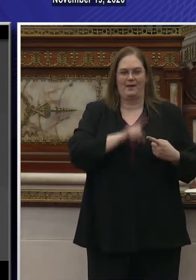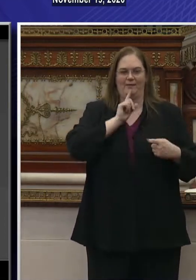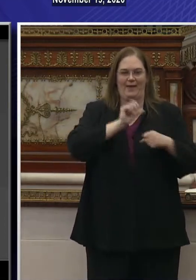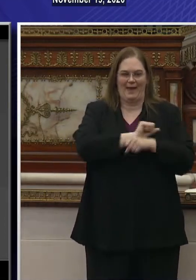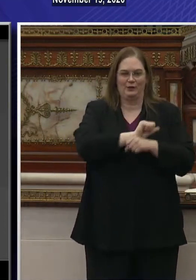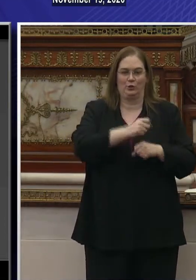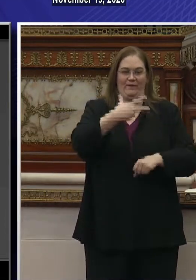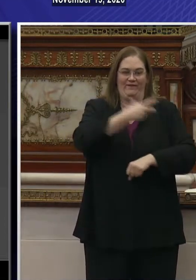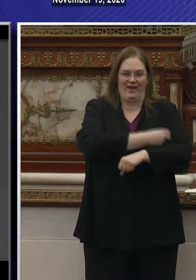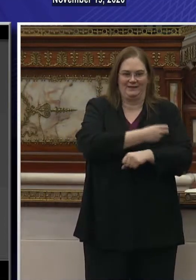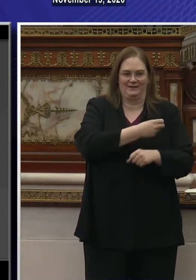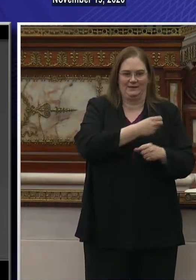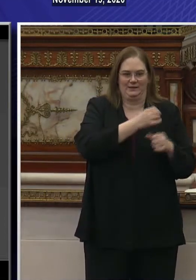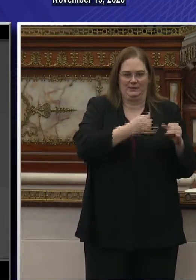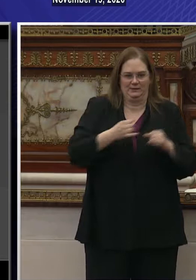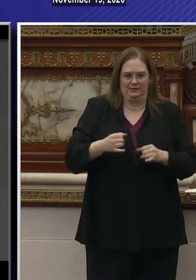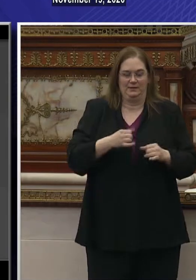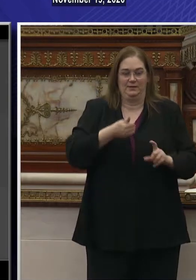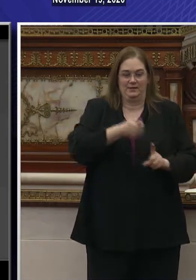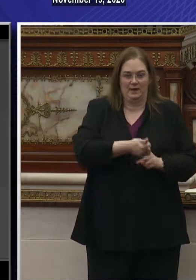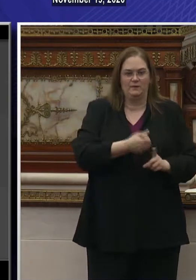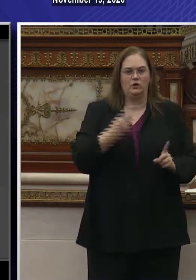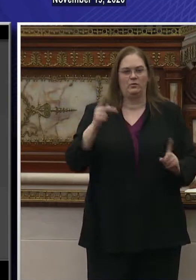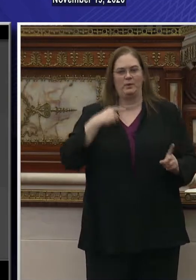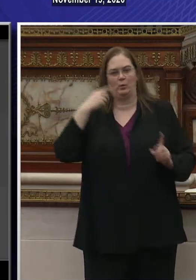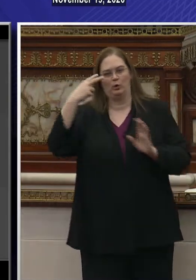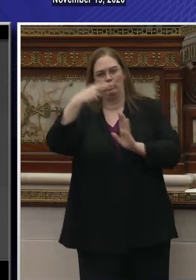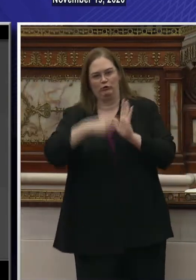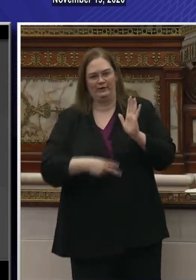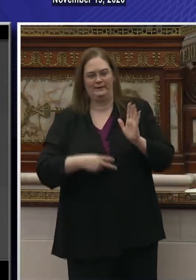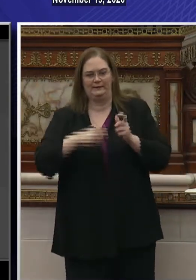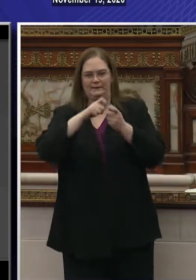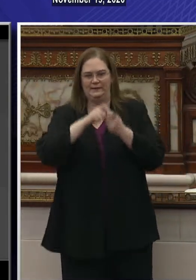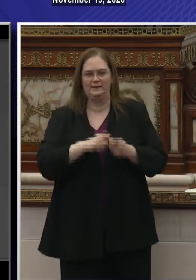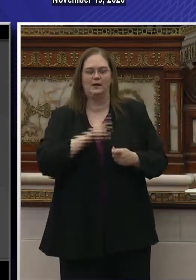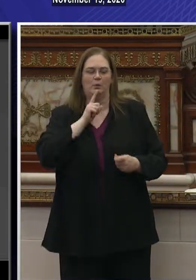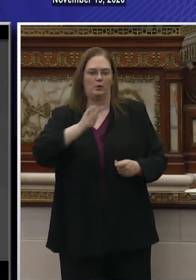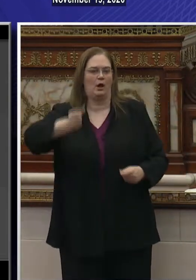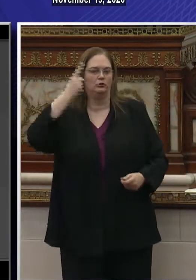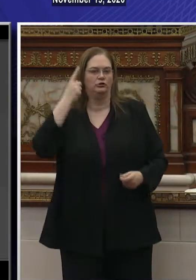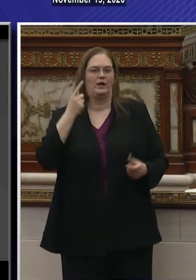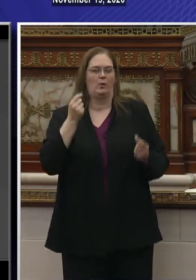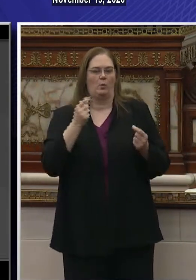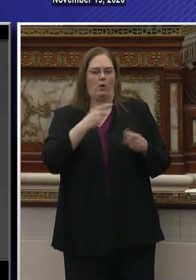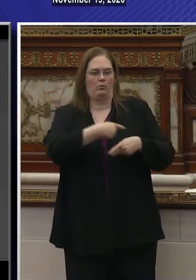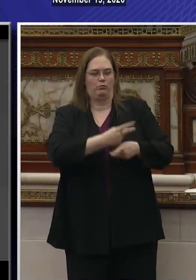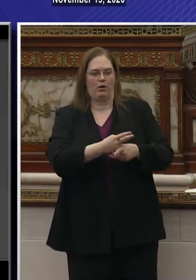actual vaccines so that people, if they were going to read this in detail, would understand